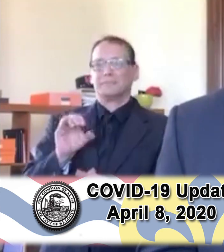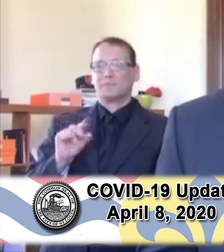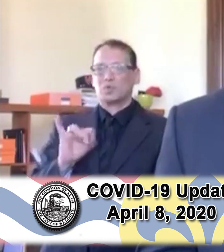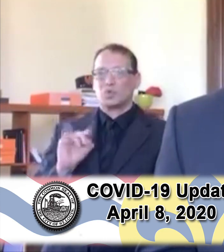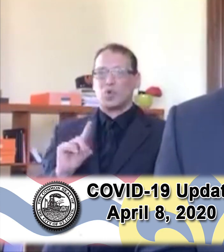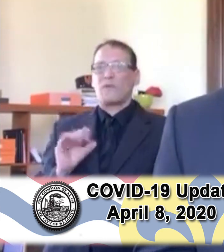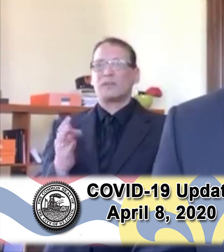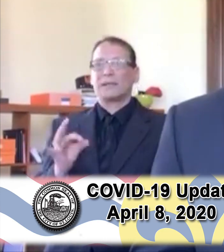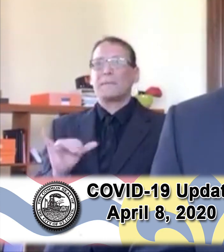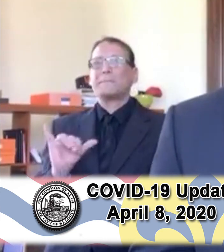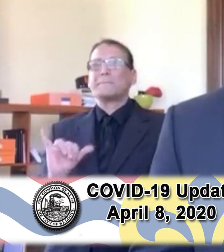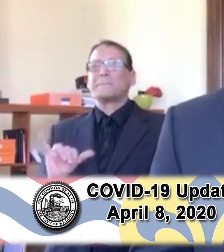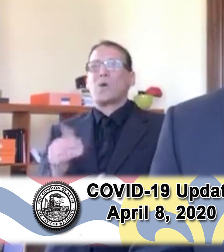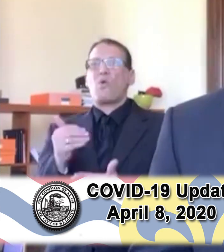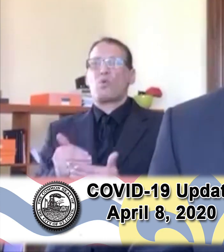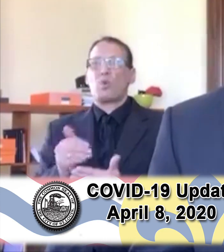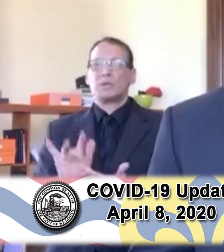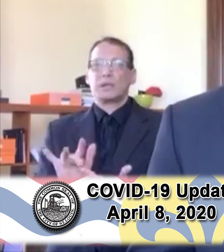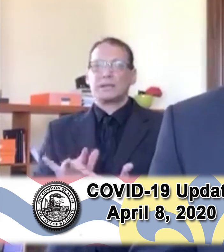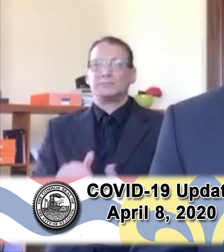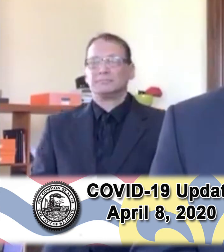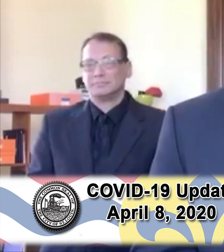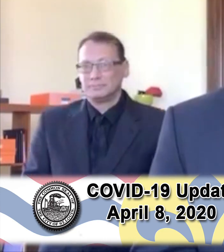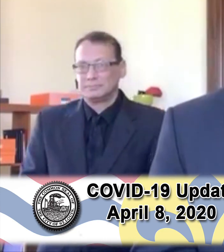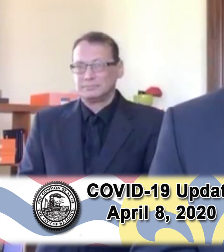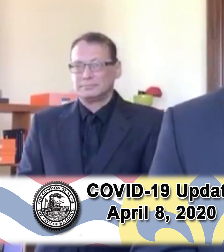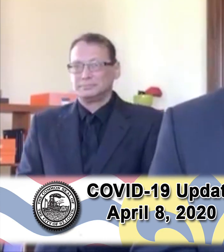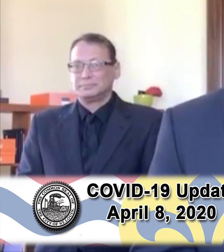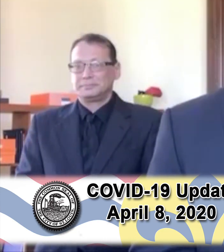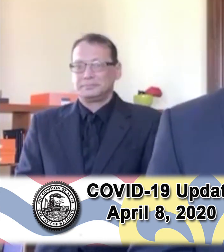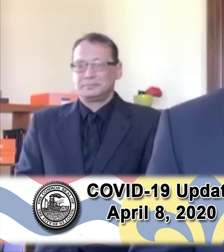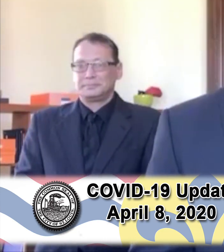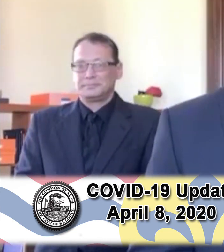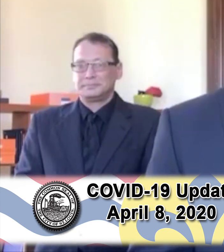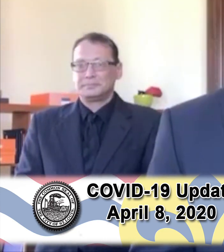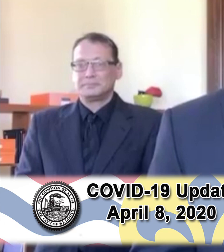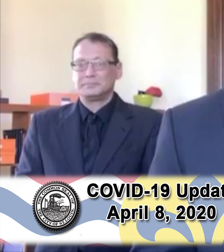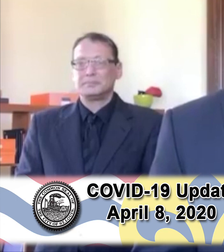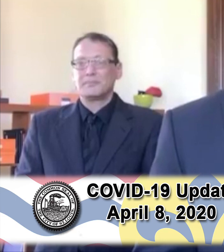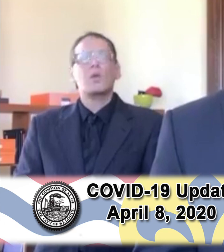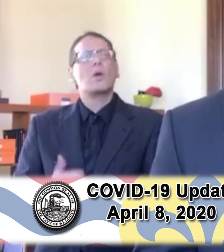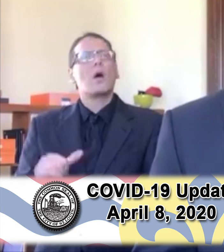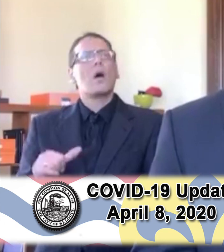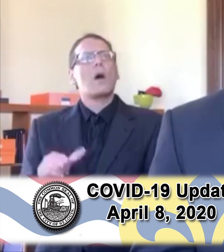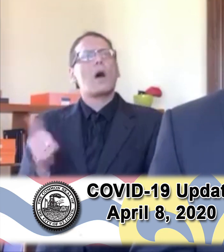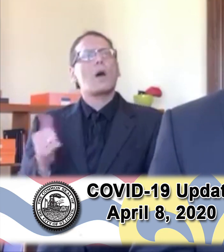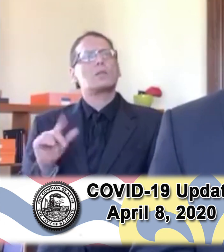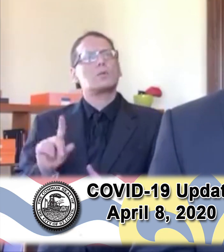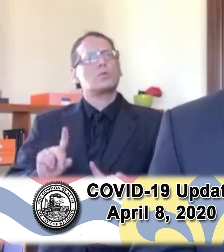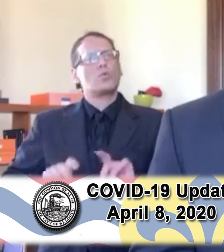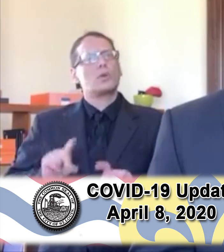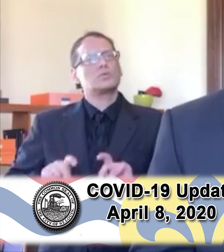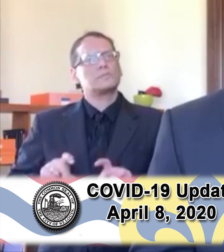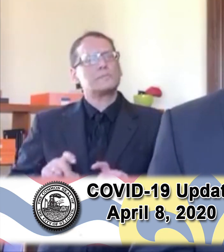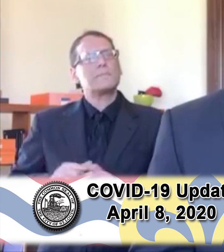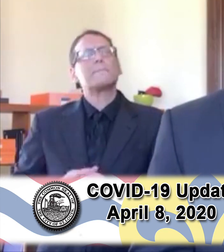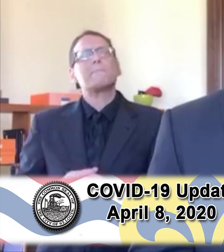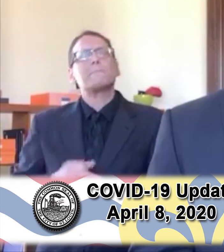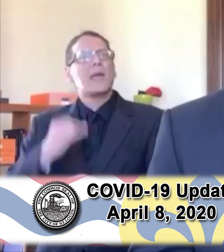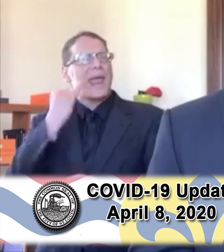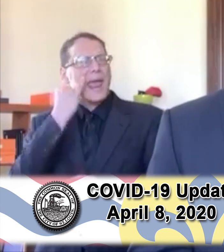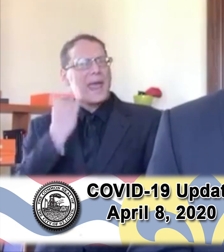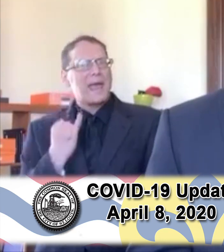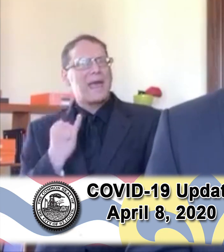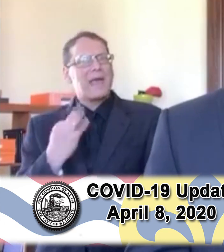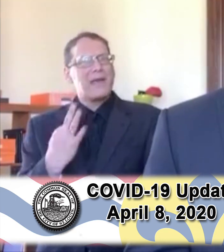be identified as a close contact. Great. We have another question. What should one do if they believe that